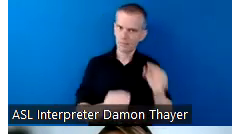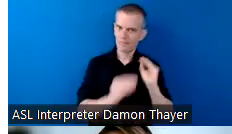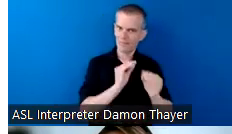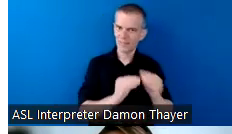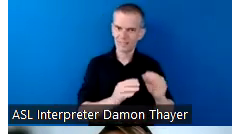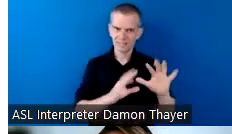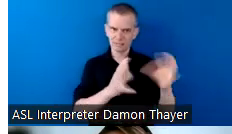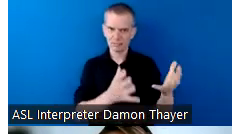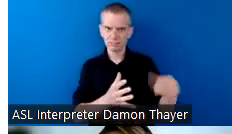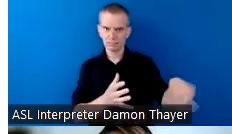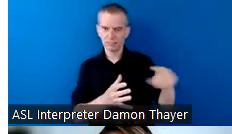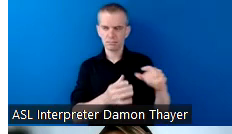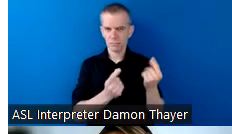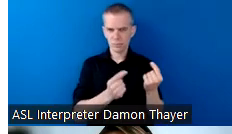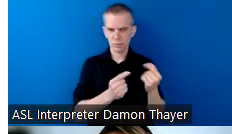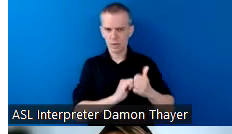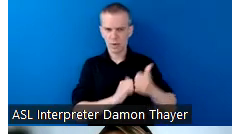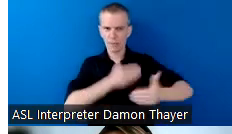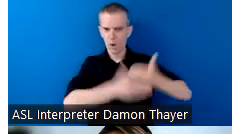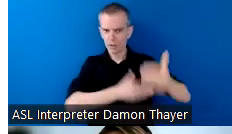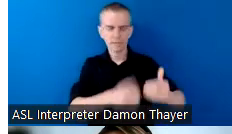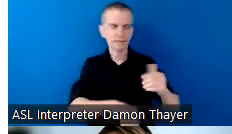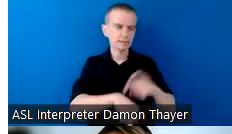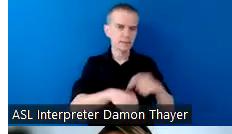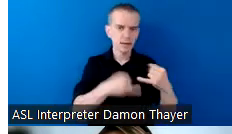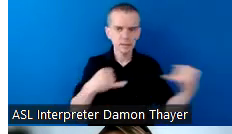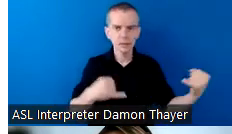how should that be handled? And, what's the timeline